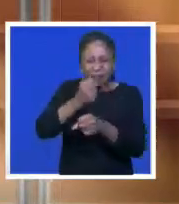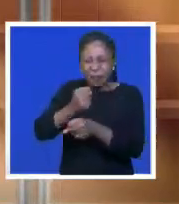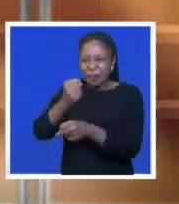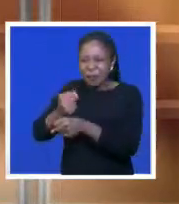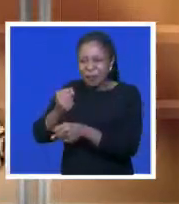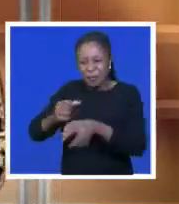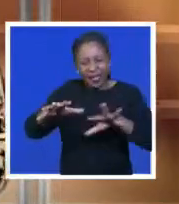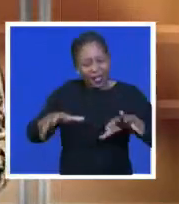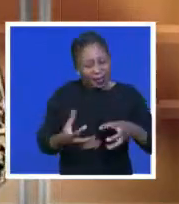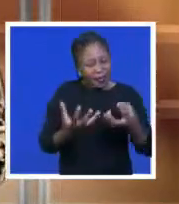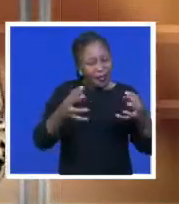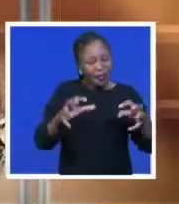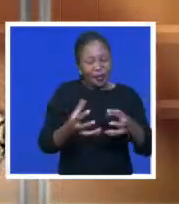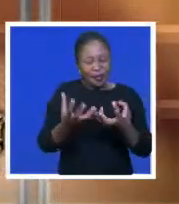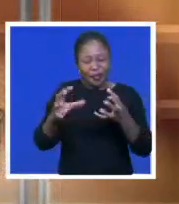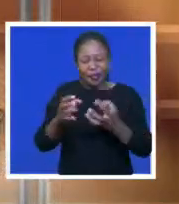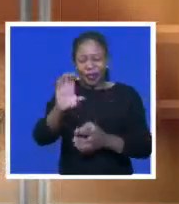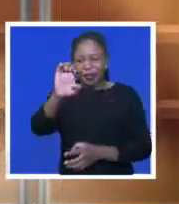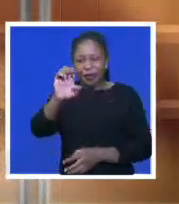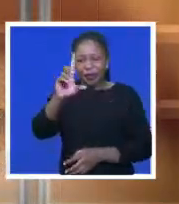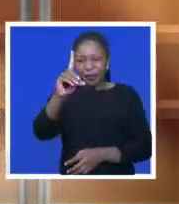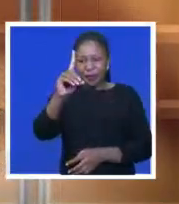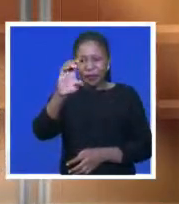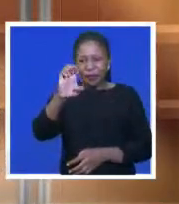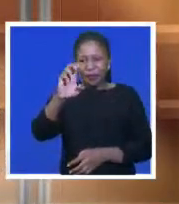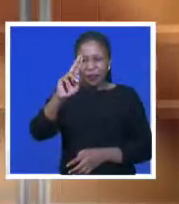Eden. Let's move on.